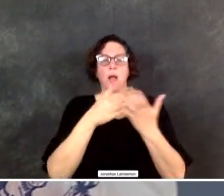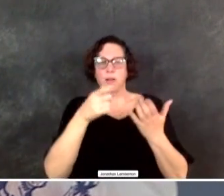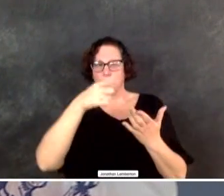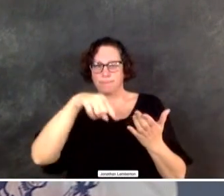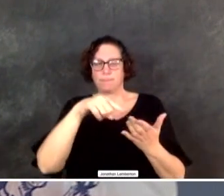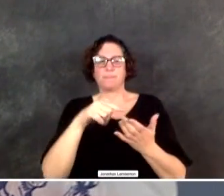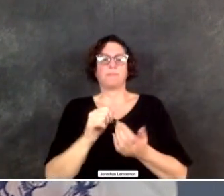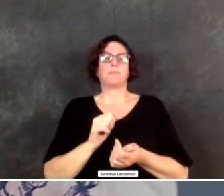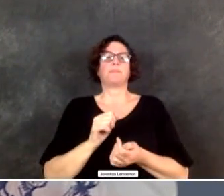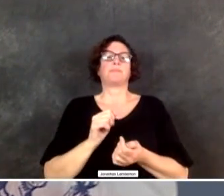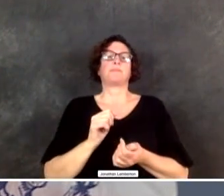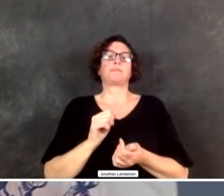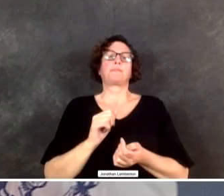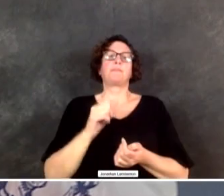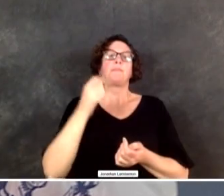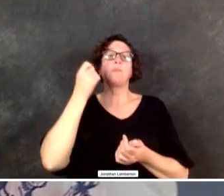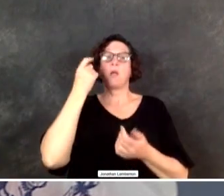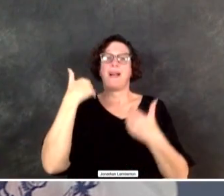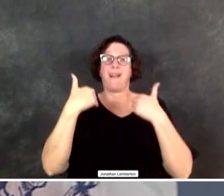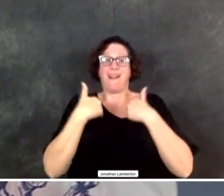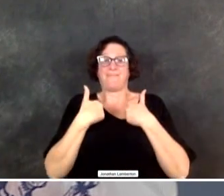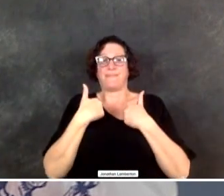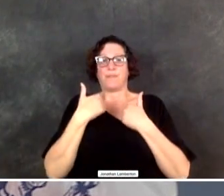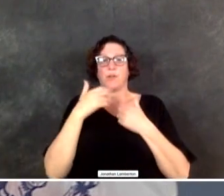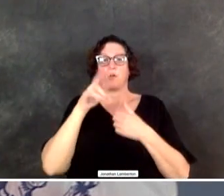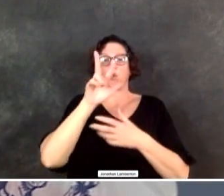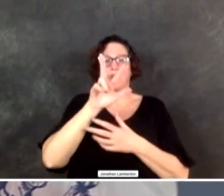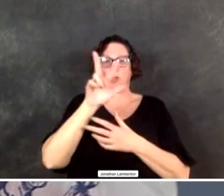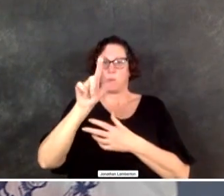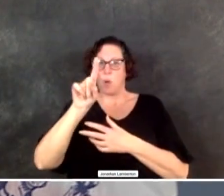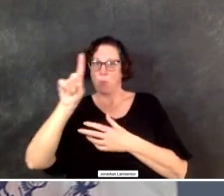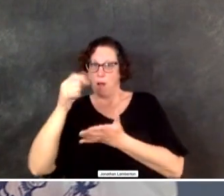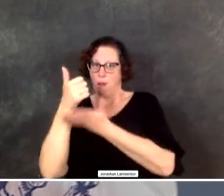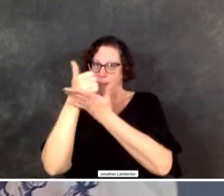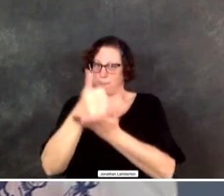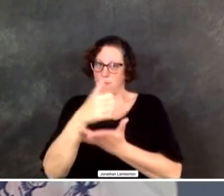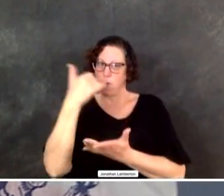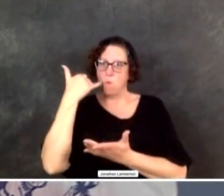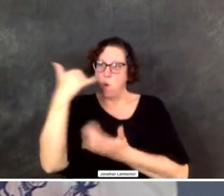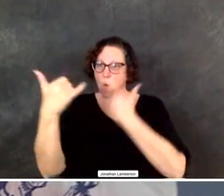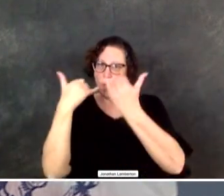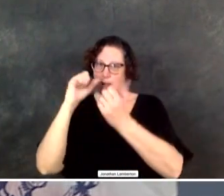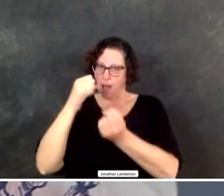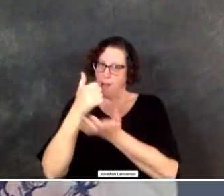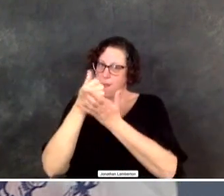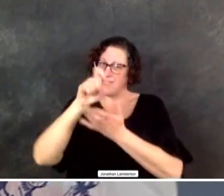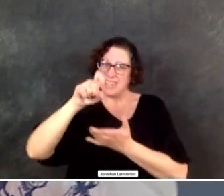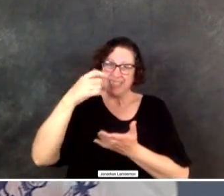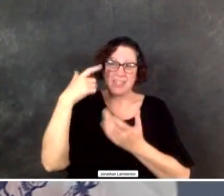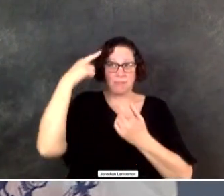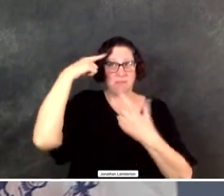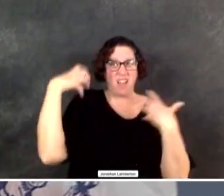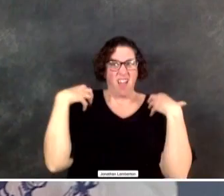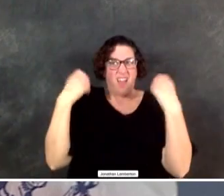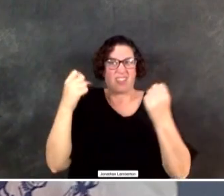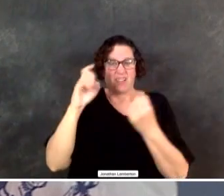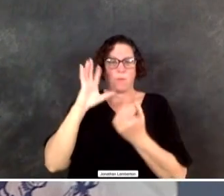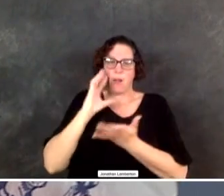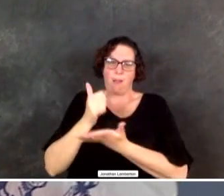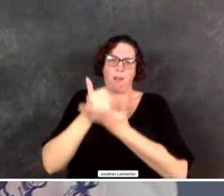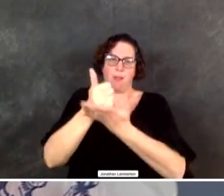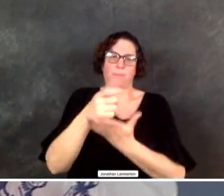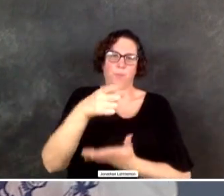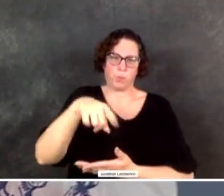24/7, multiple languages for free. But we have to think about how to pinpoint that to kids who have particular needs around mental